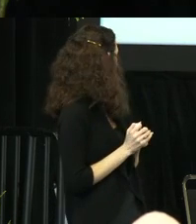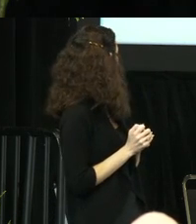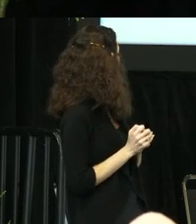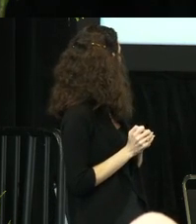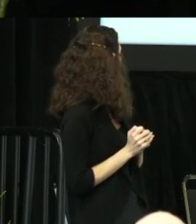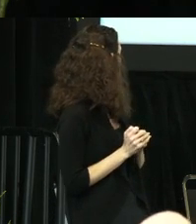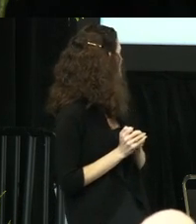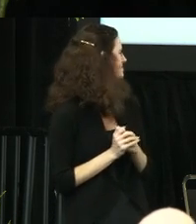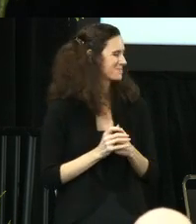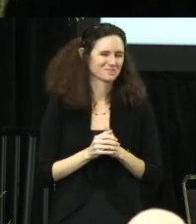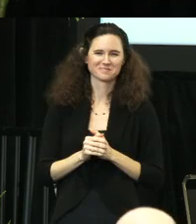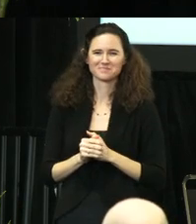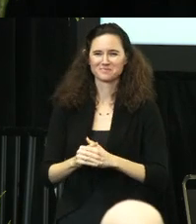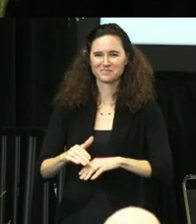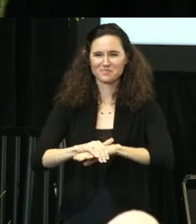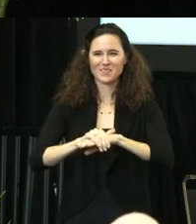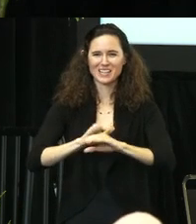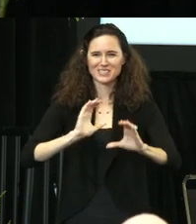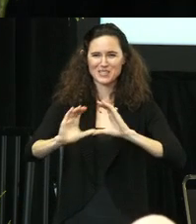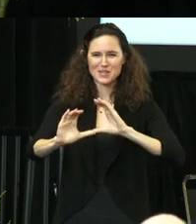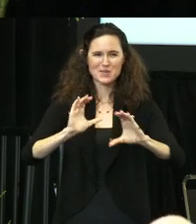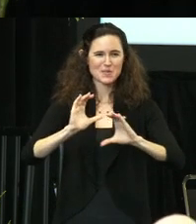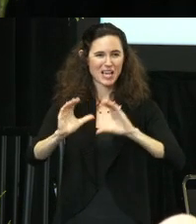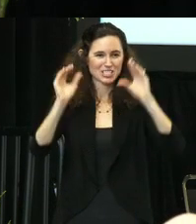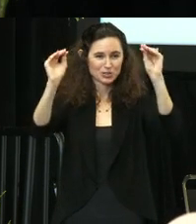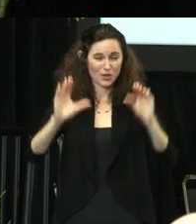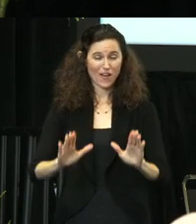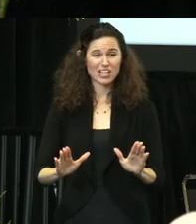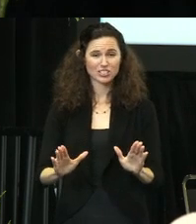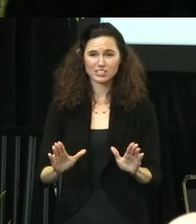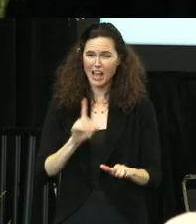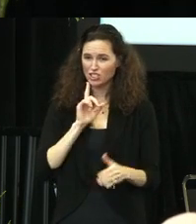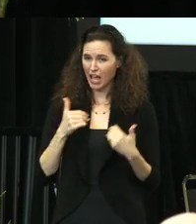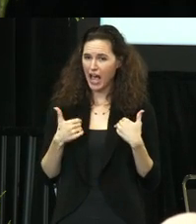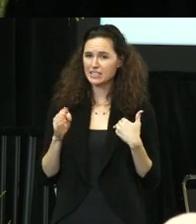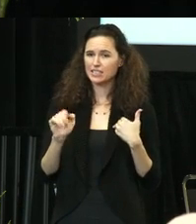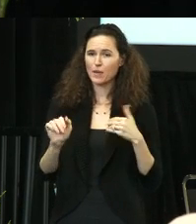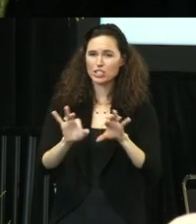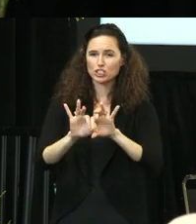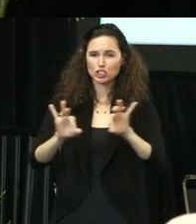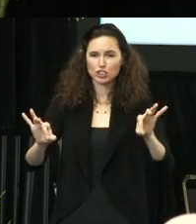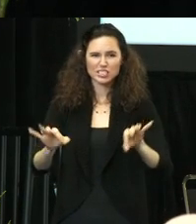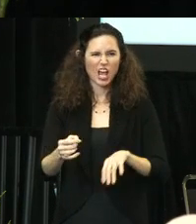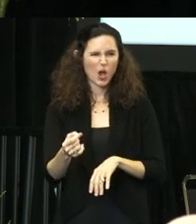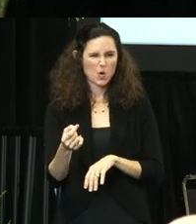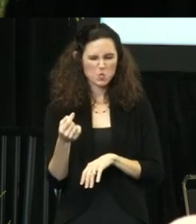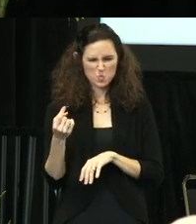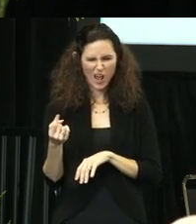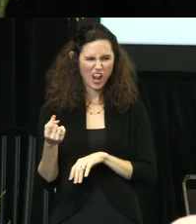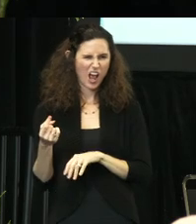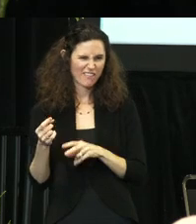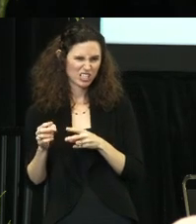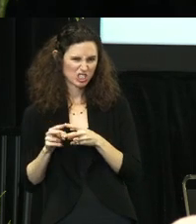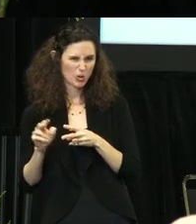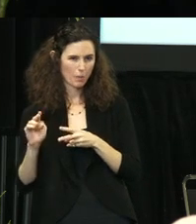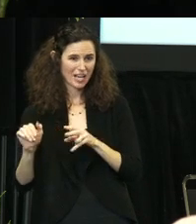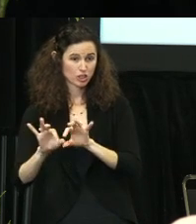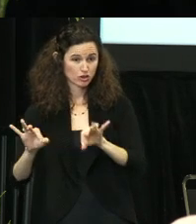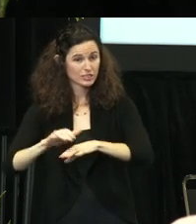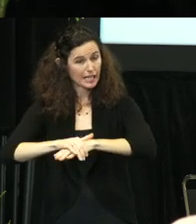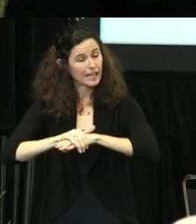For the English and communications professors out there, he actually has his bachelor's and one of his 2 master's degree in English.